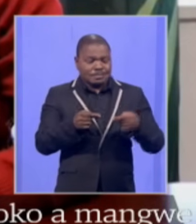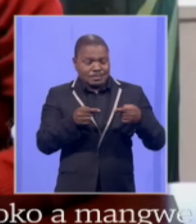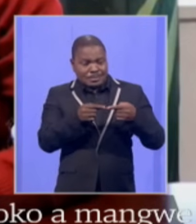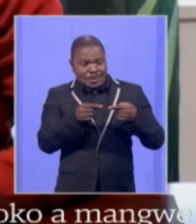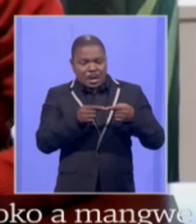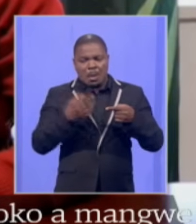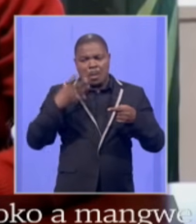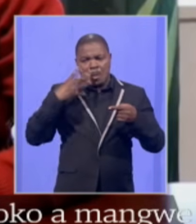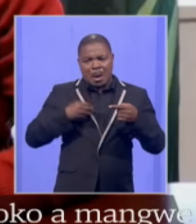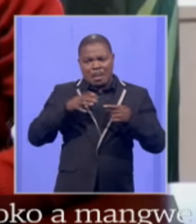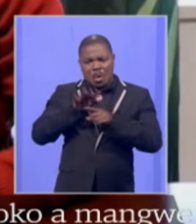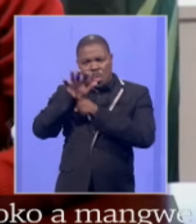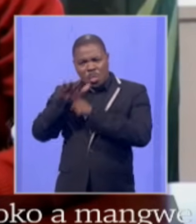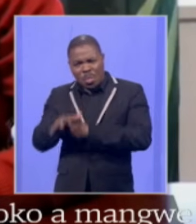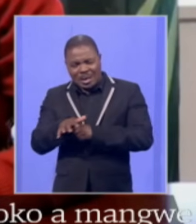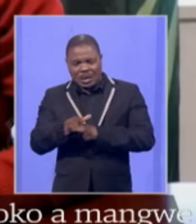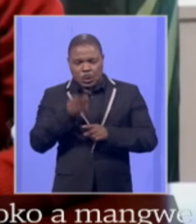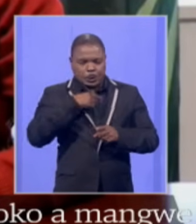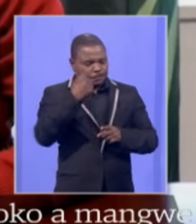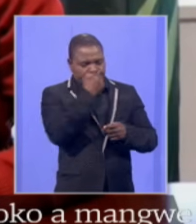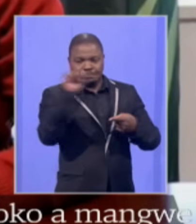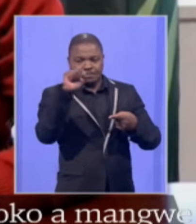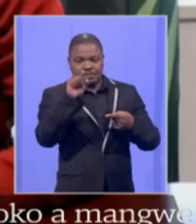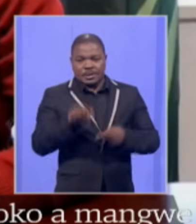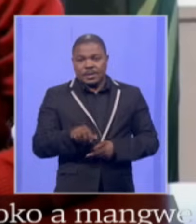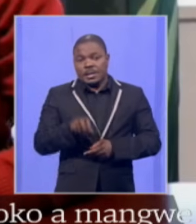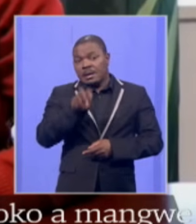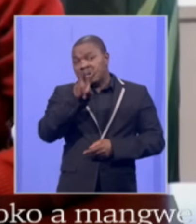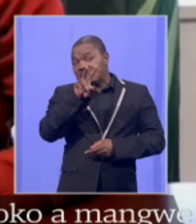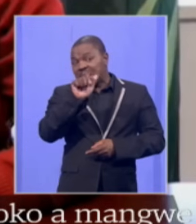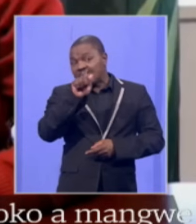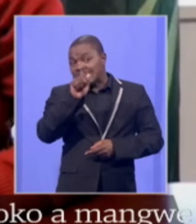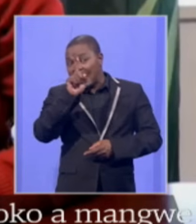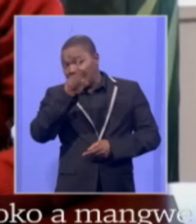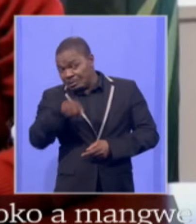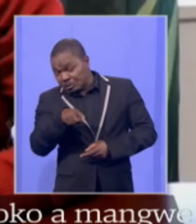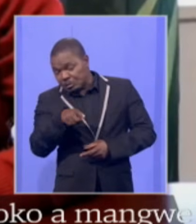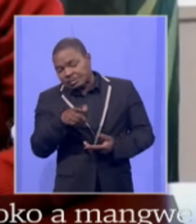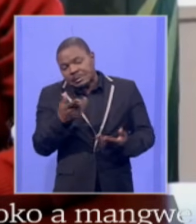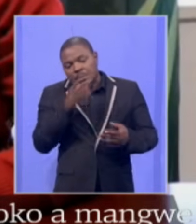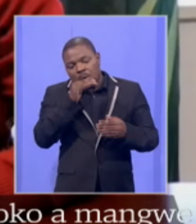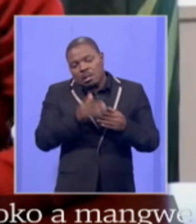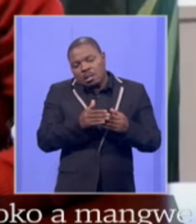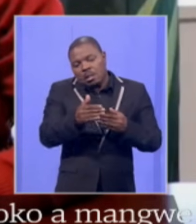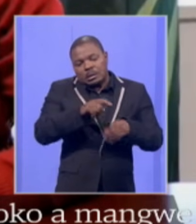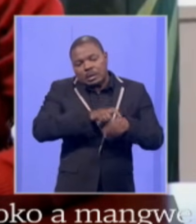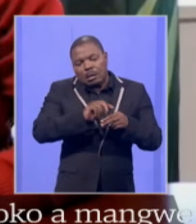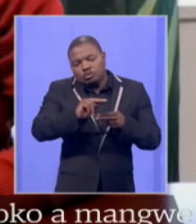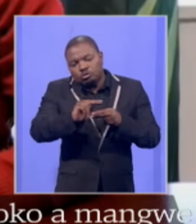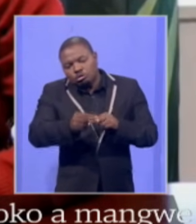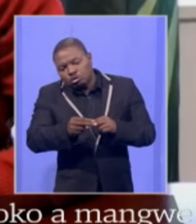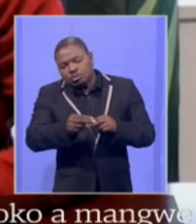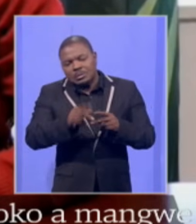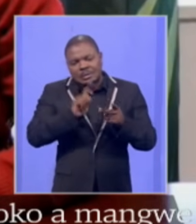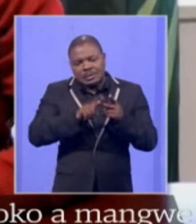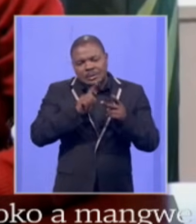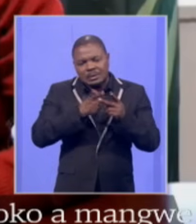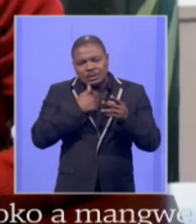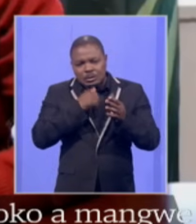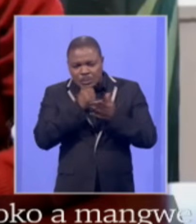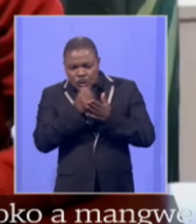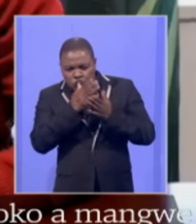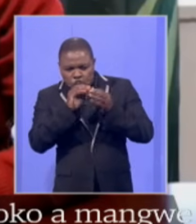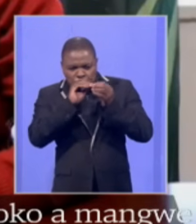the poor. If a VAT increase is unavoidable, it must be temporary, targeted, tied to